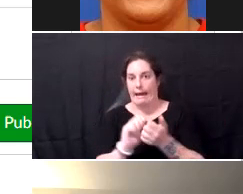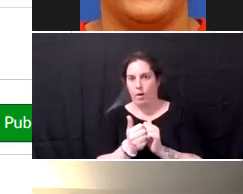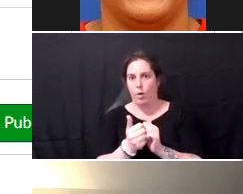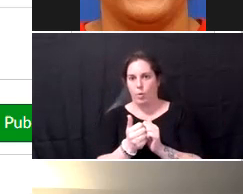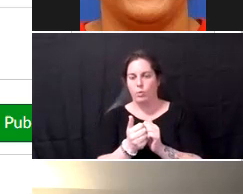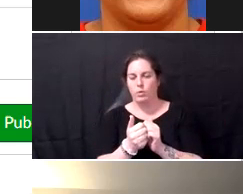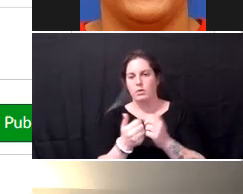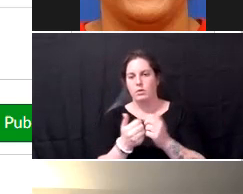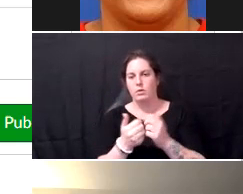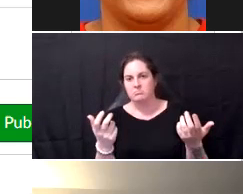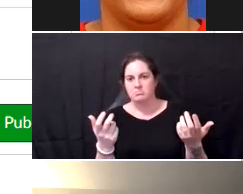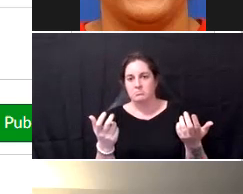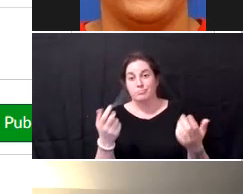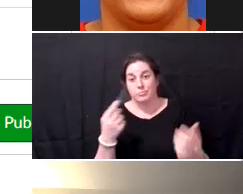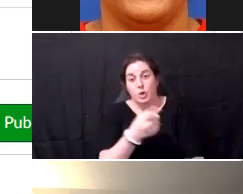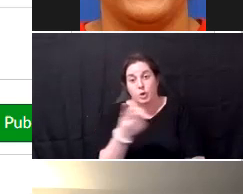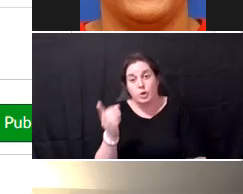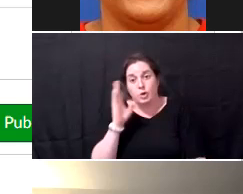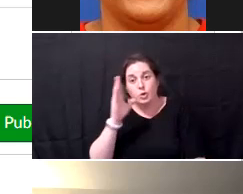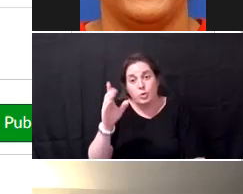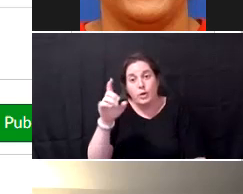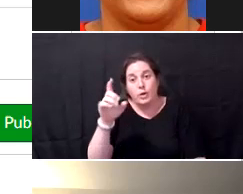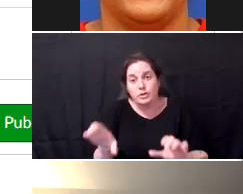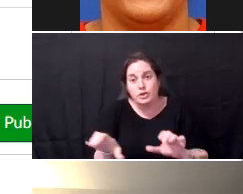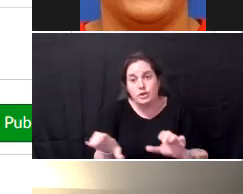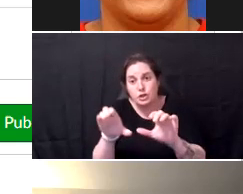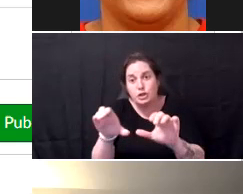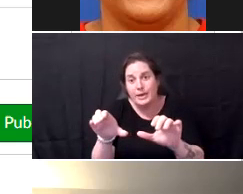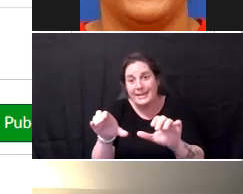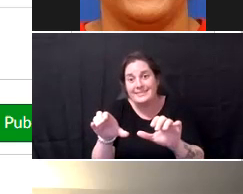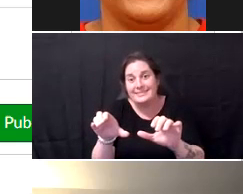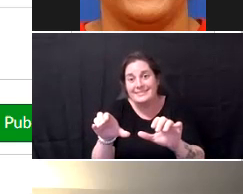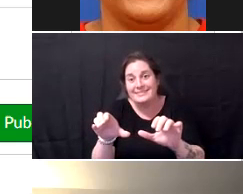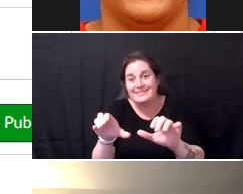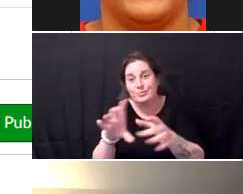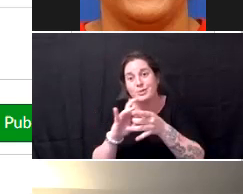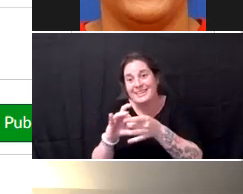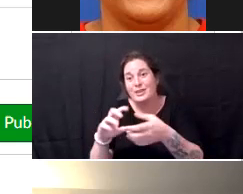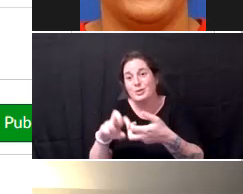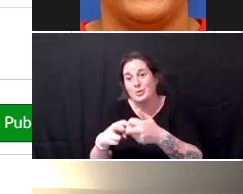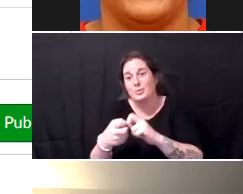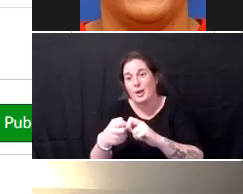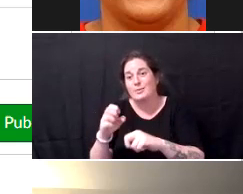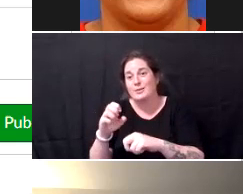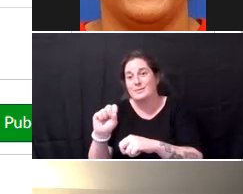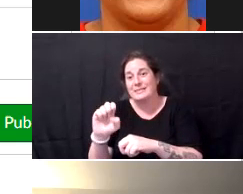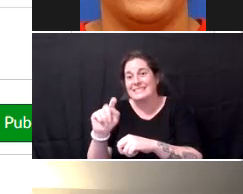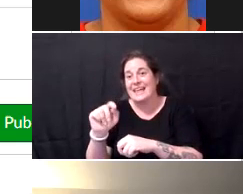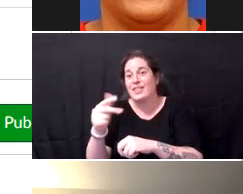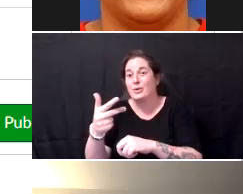well, you'll have to do some of that as well on problem set number 3B. So I thought